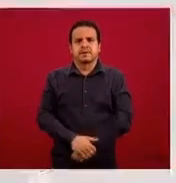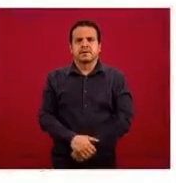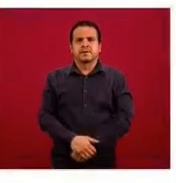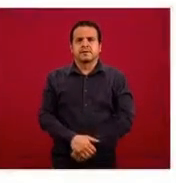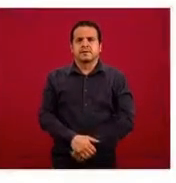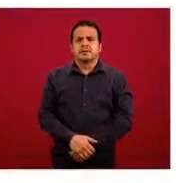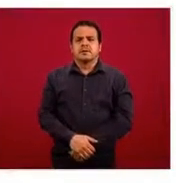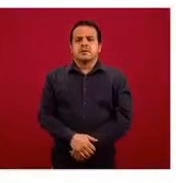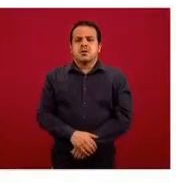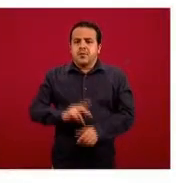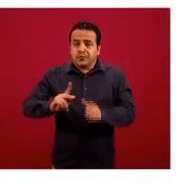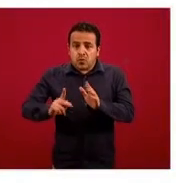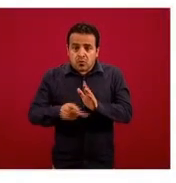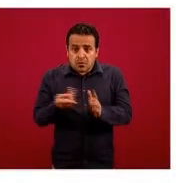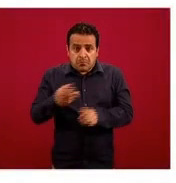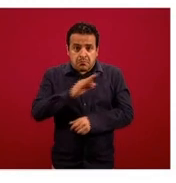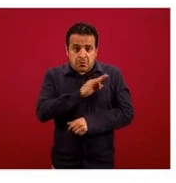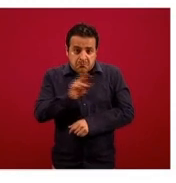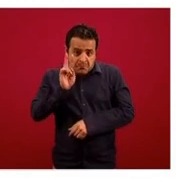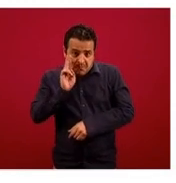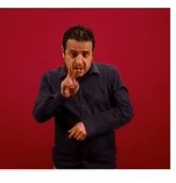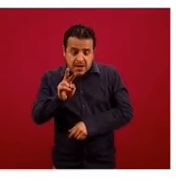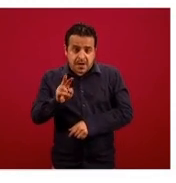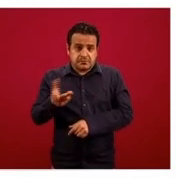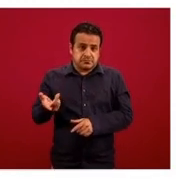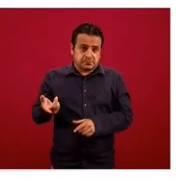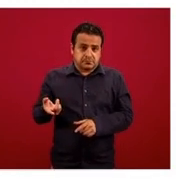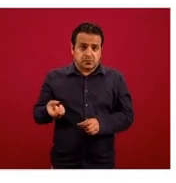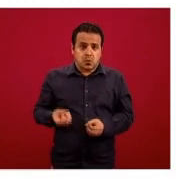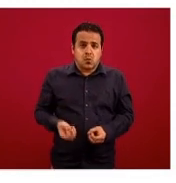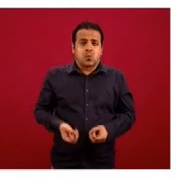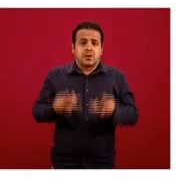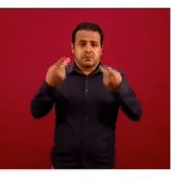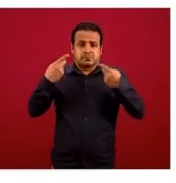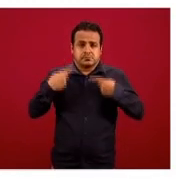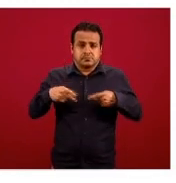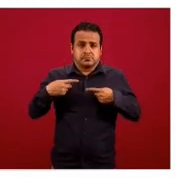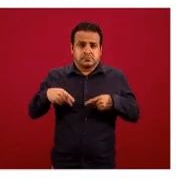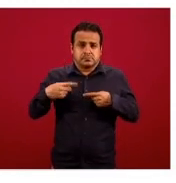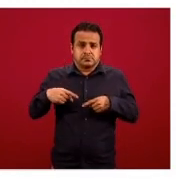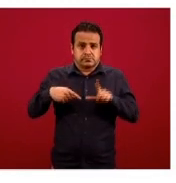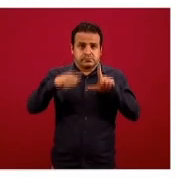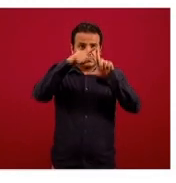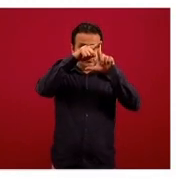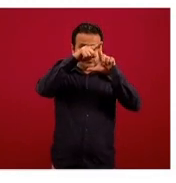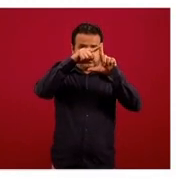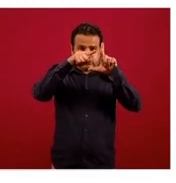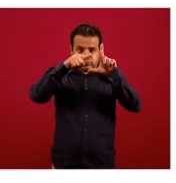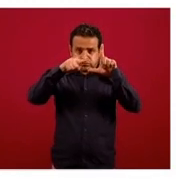Roo, Sinaloa, Guadalajara, and the Mexico Valley area.